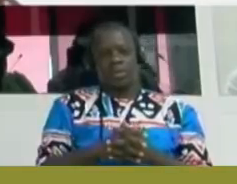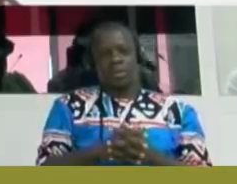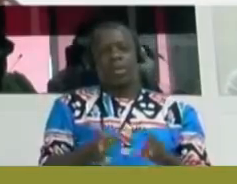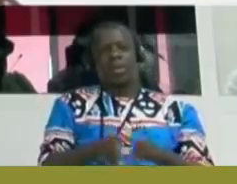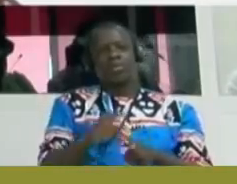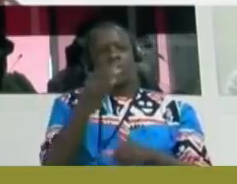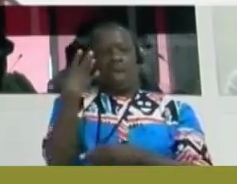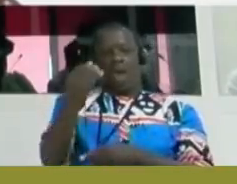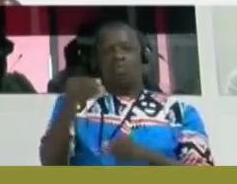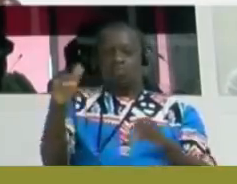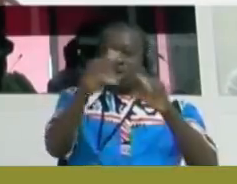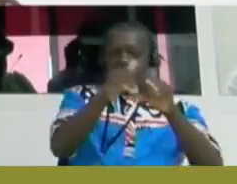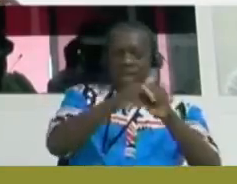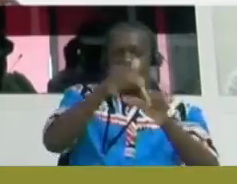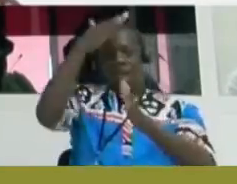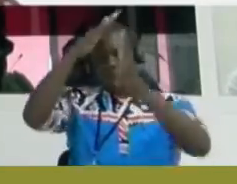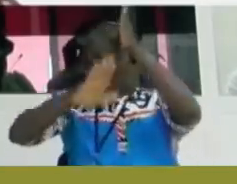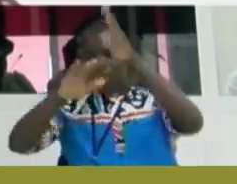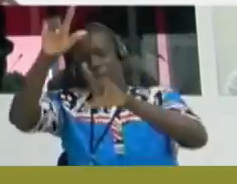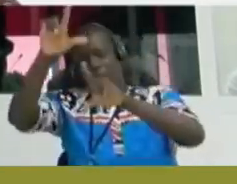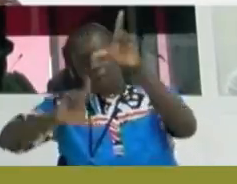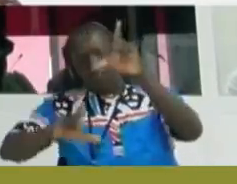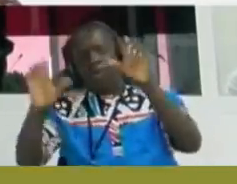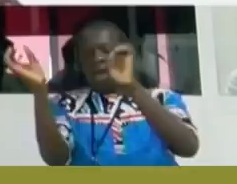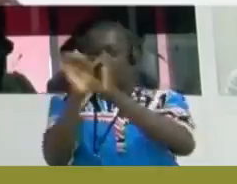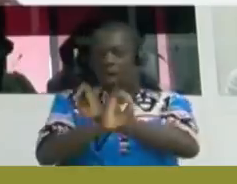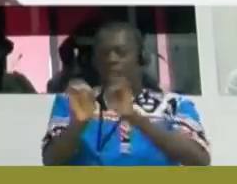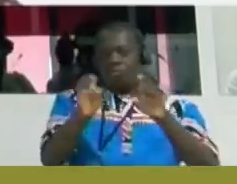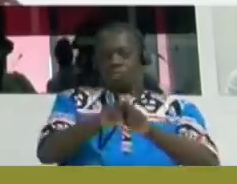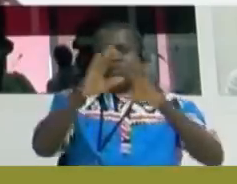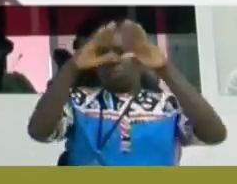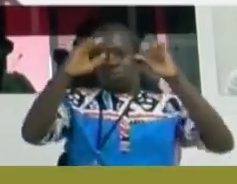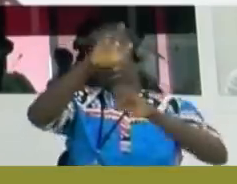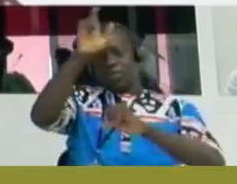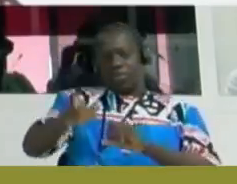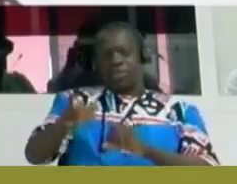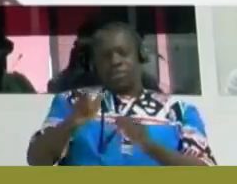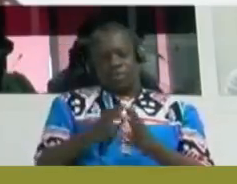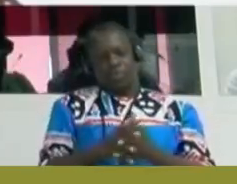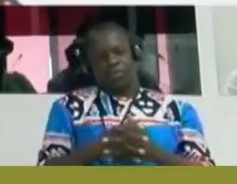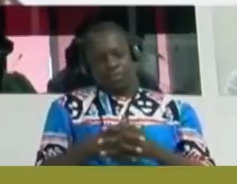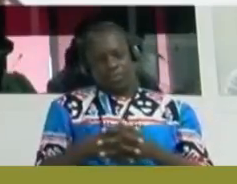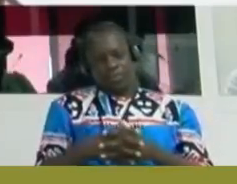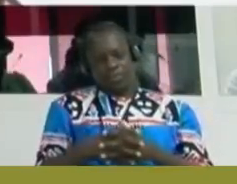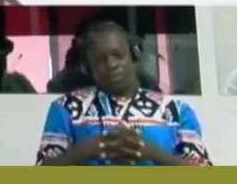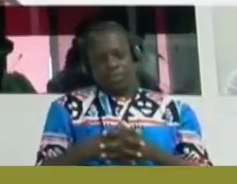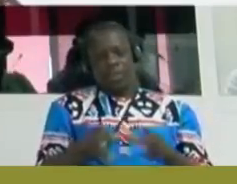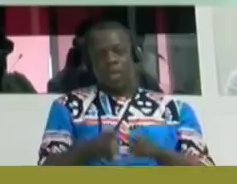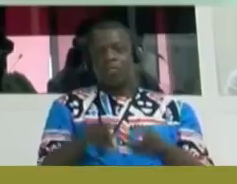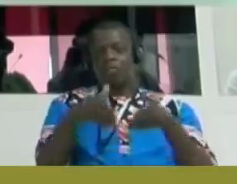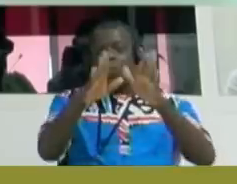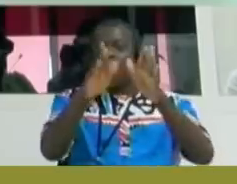nepotism during the PPP regime, compelled the military to overthrow the government in order to change the injustice in the